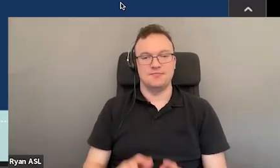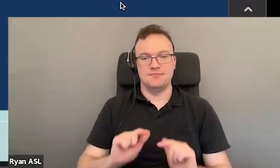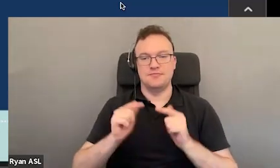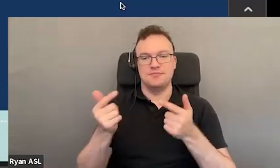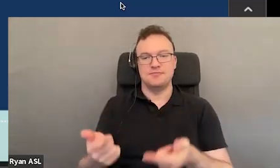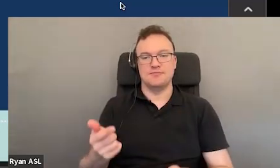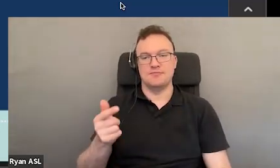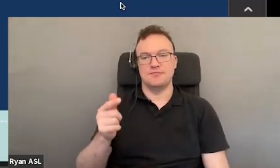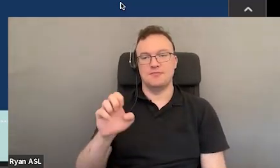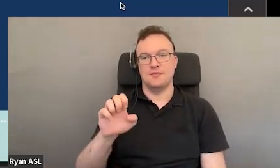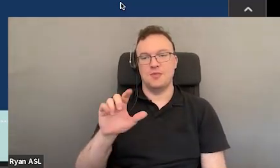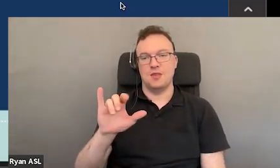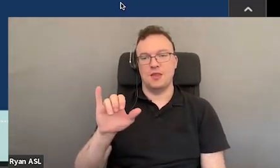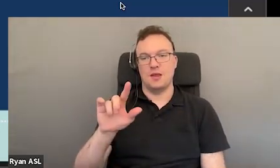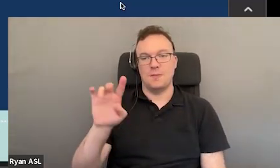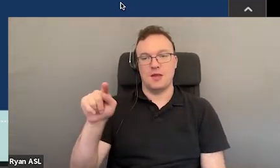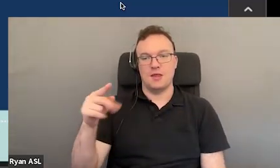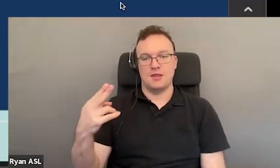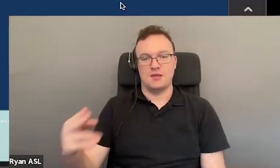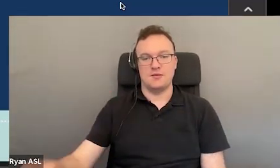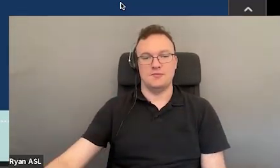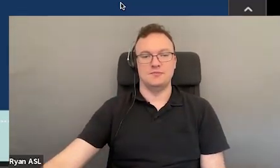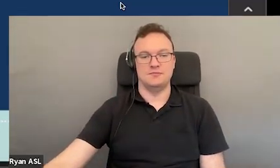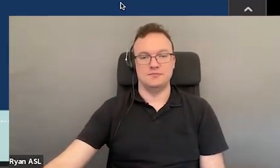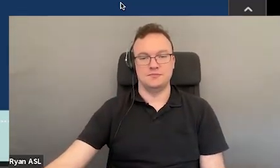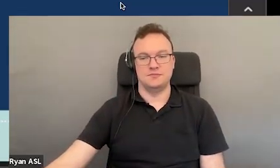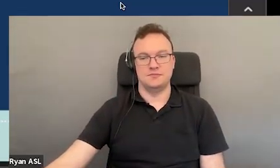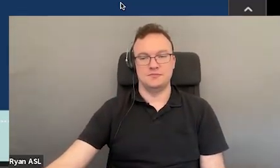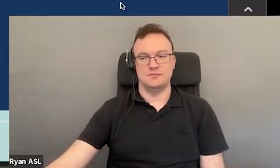back over to Elizabeth.